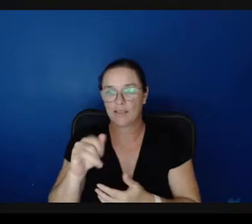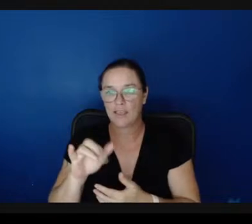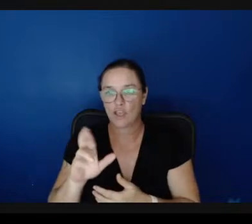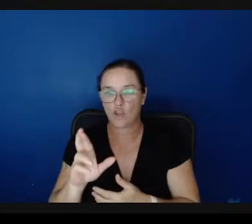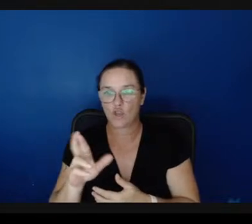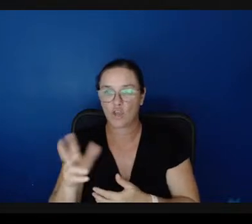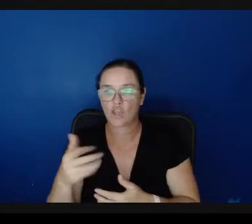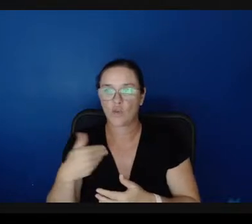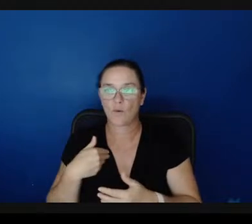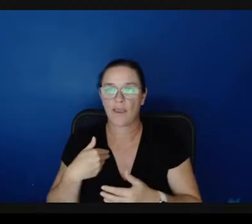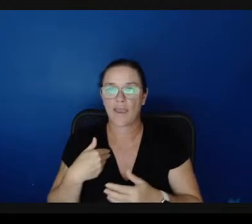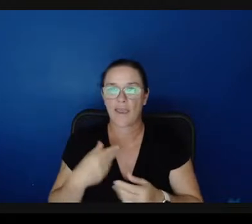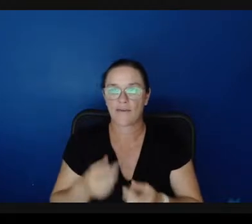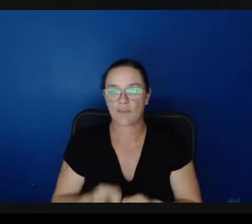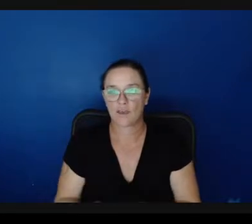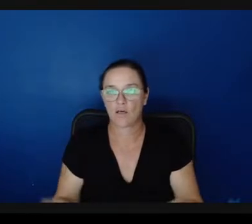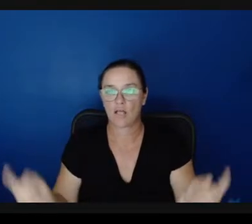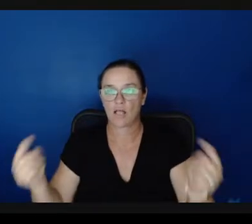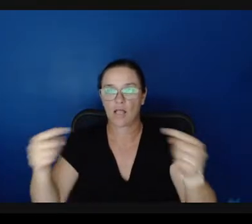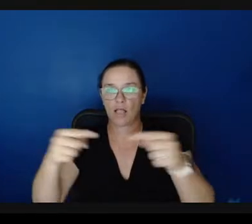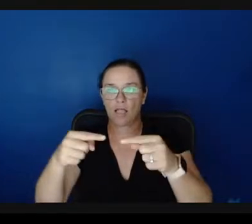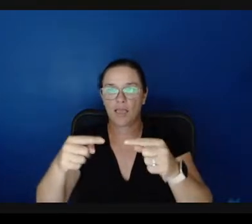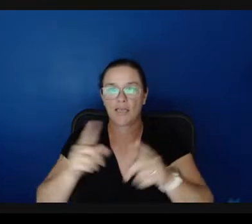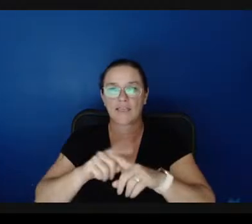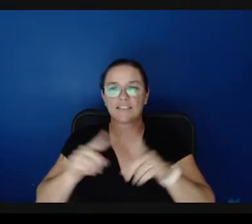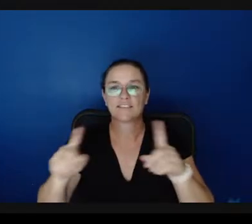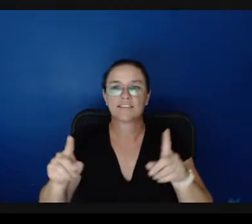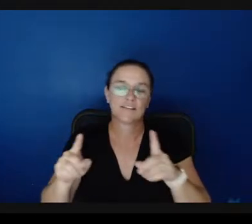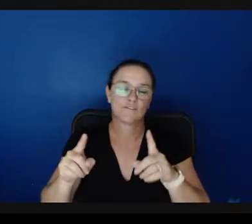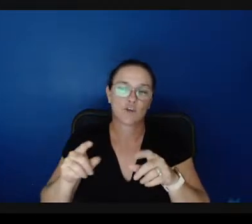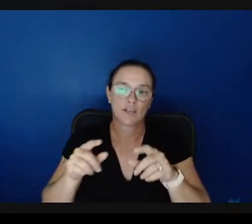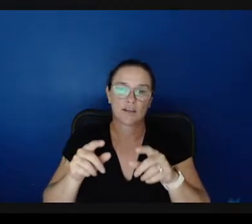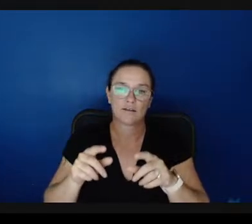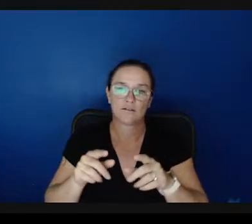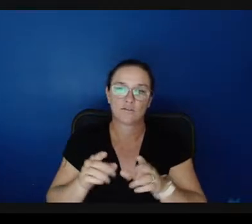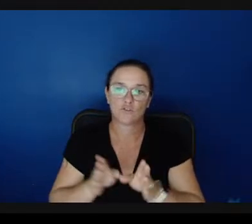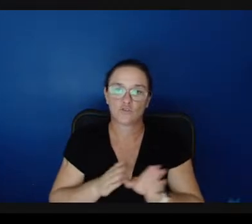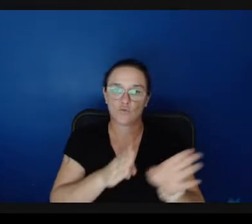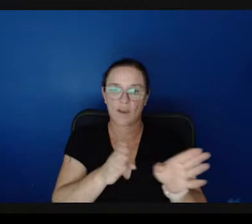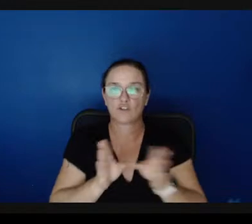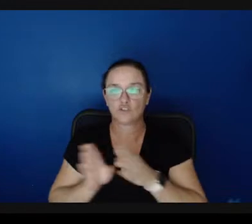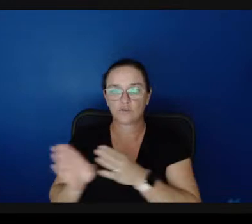magma in different directions. And this area has different